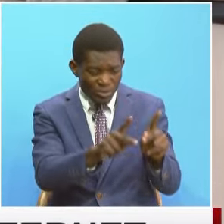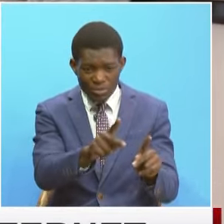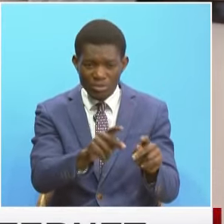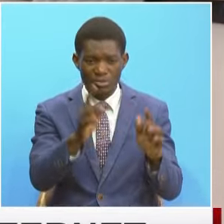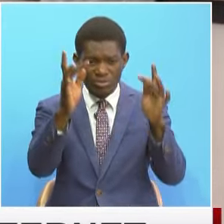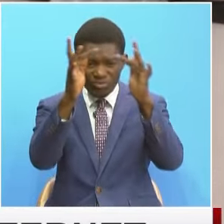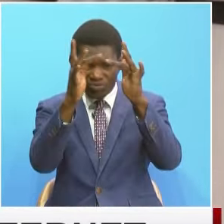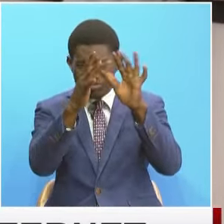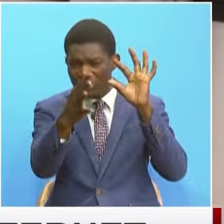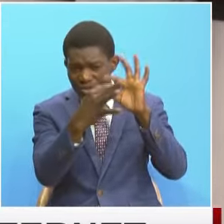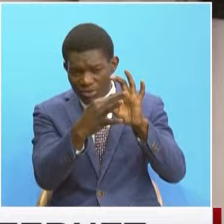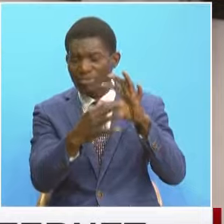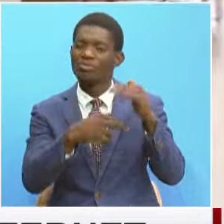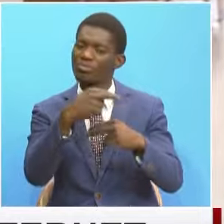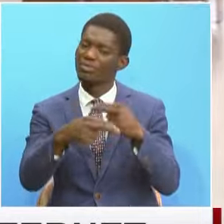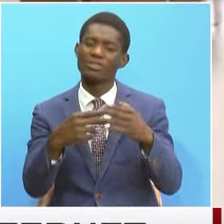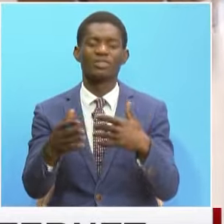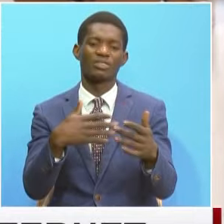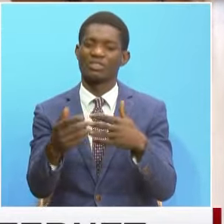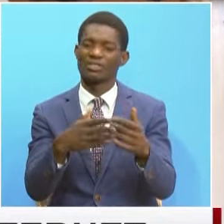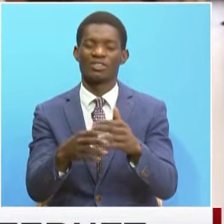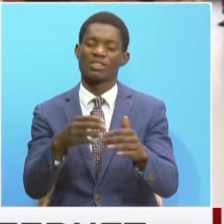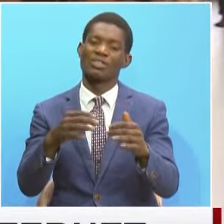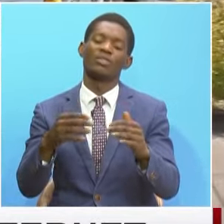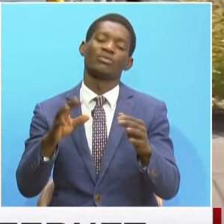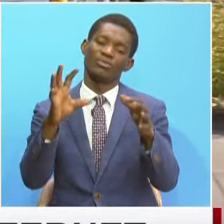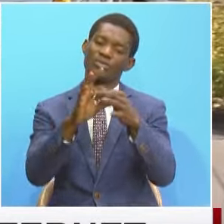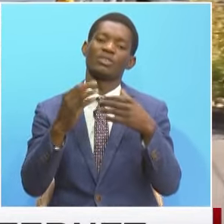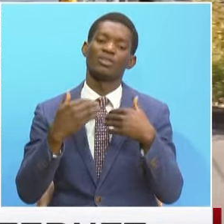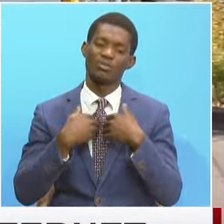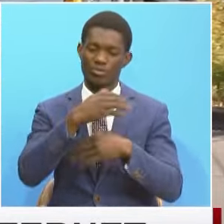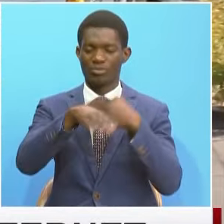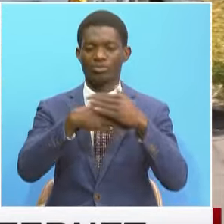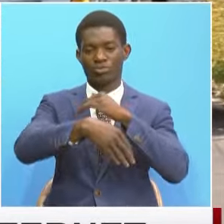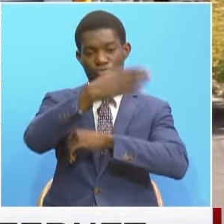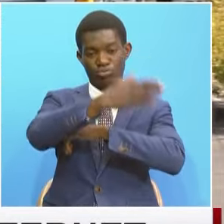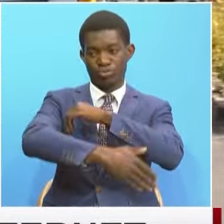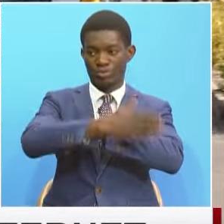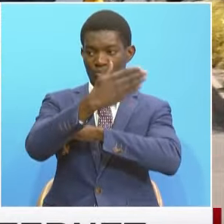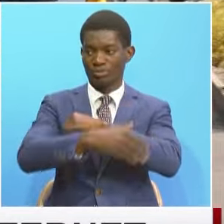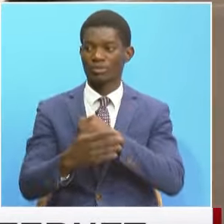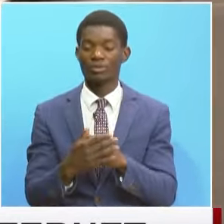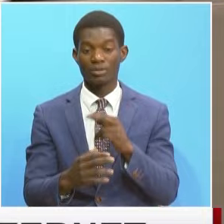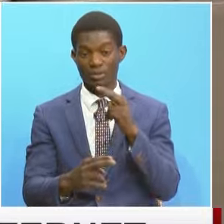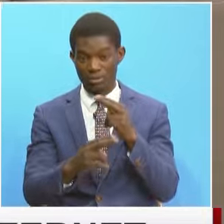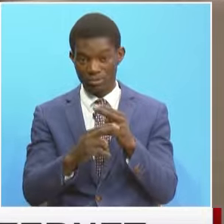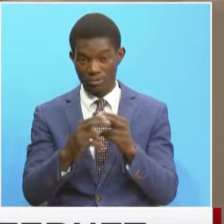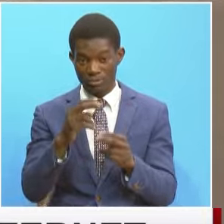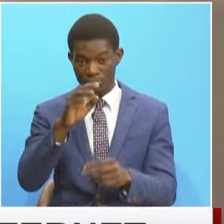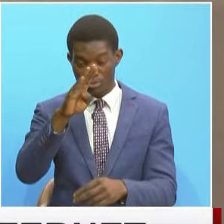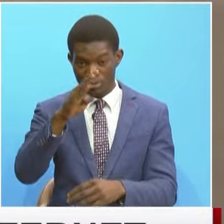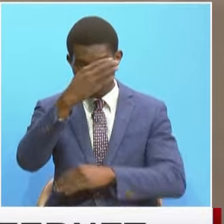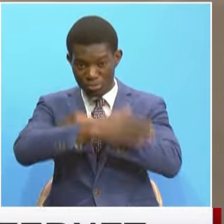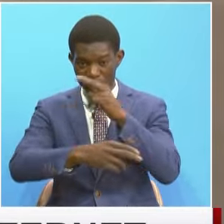and exit points. So far, Smart Zambia has already implemented this kind of connectivity at Kazungula One-Stop Border Post